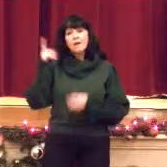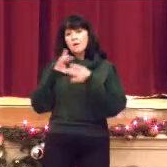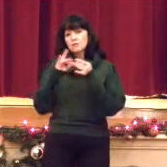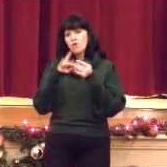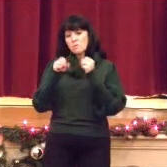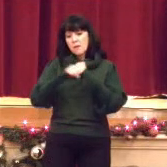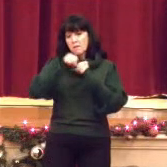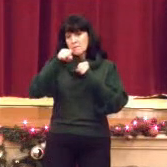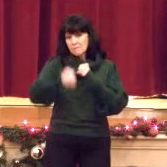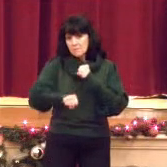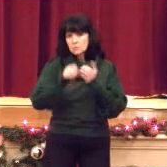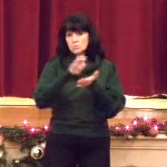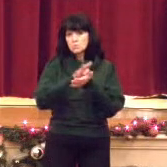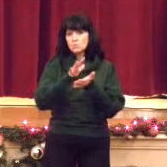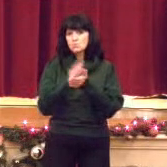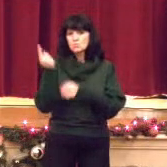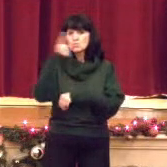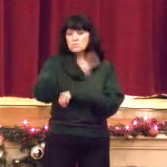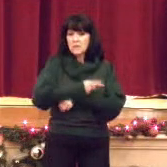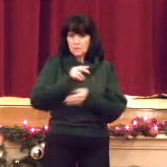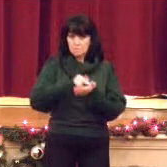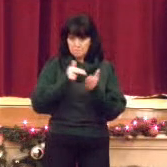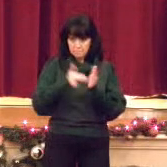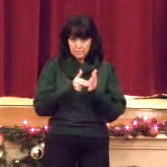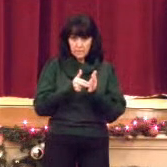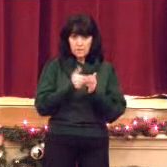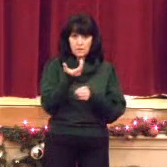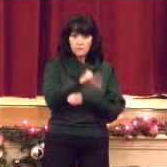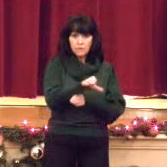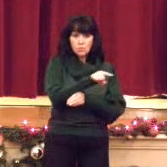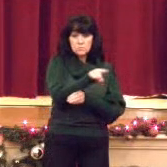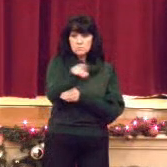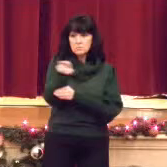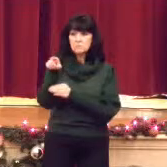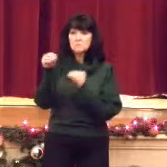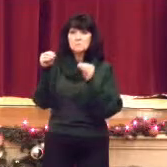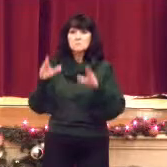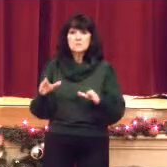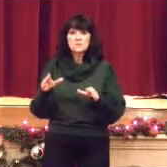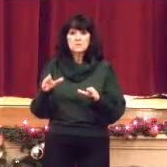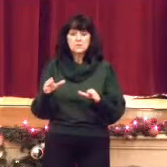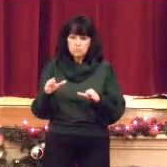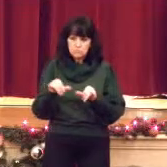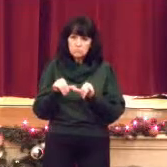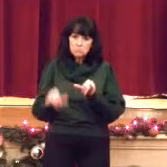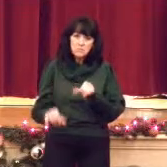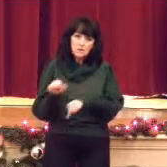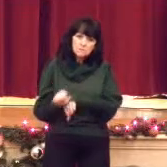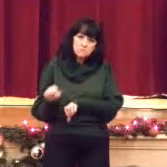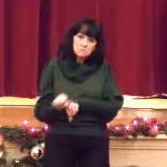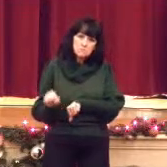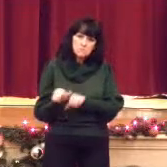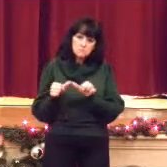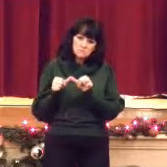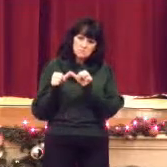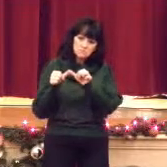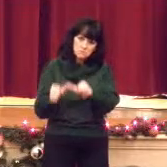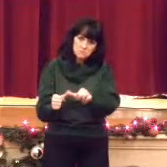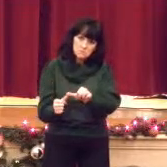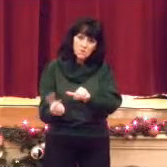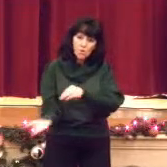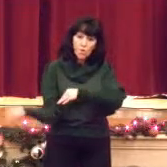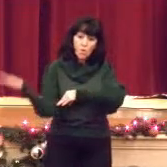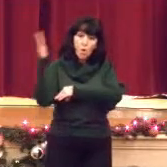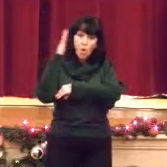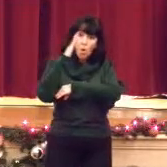in nonprofit organizations and community-based organizations to provide some kind of enrichment that's the interest of those students. It